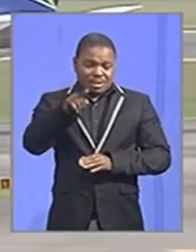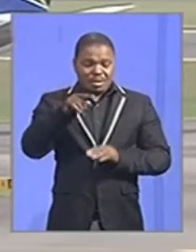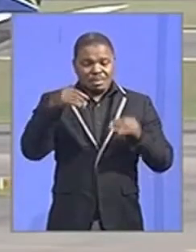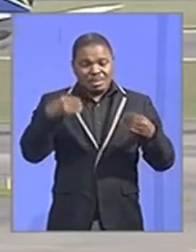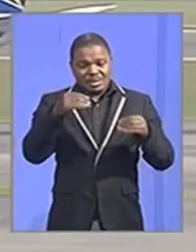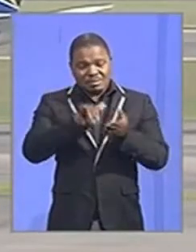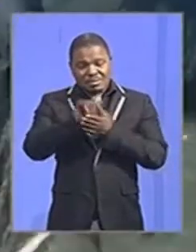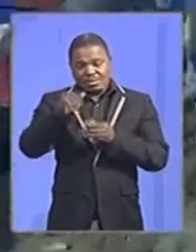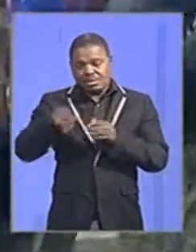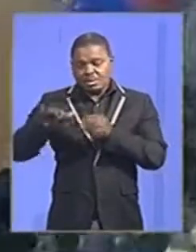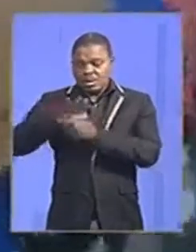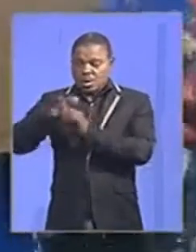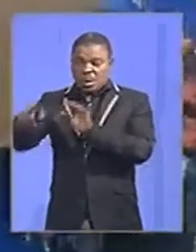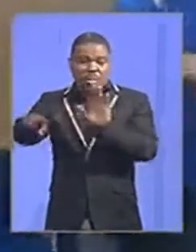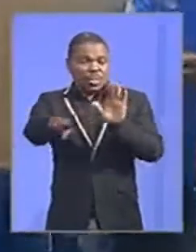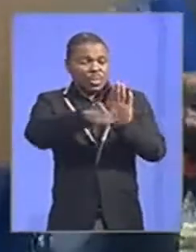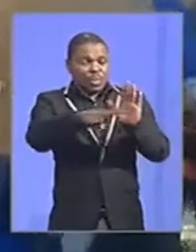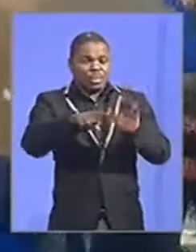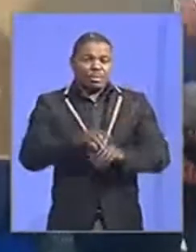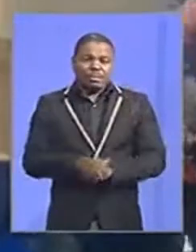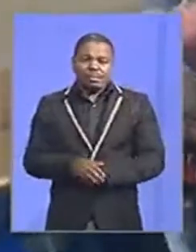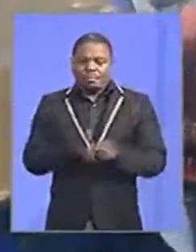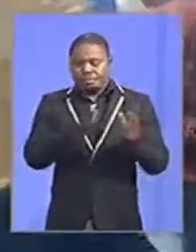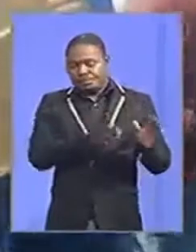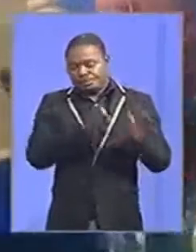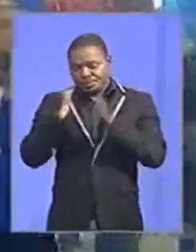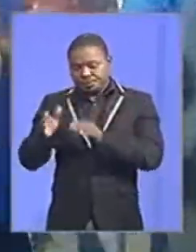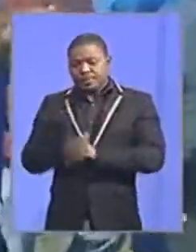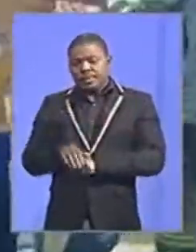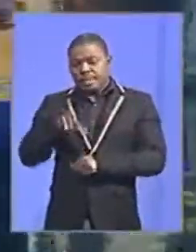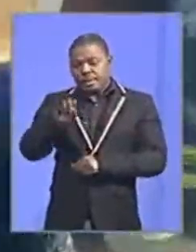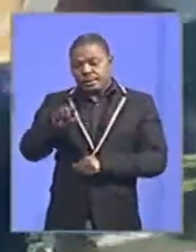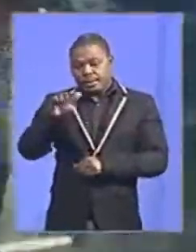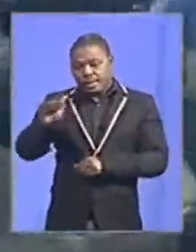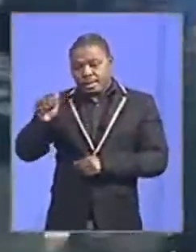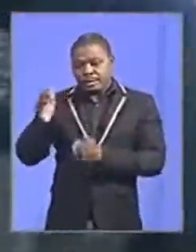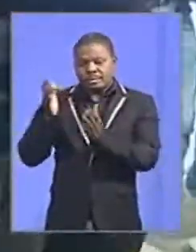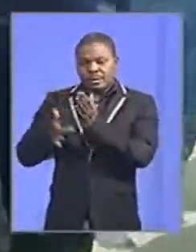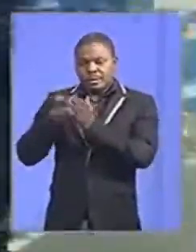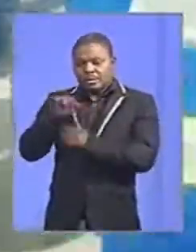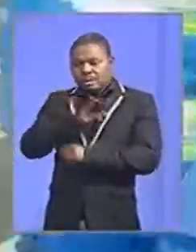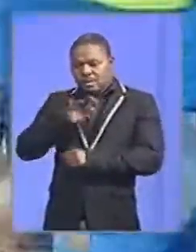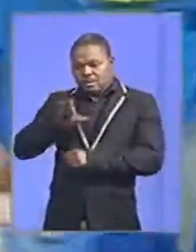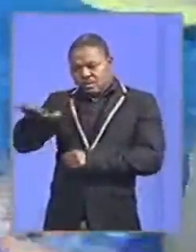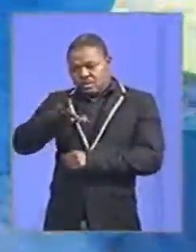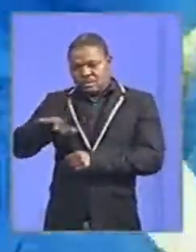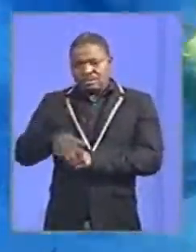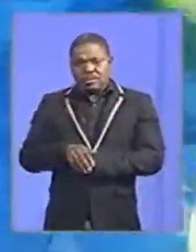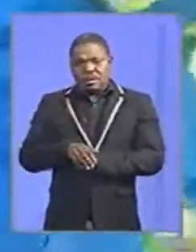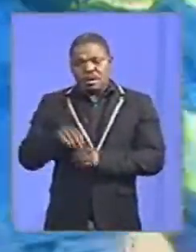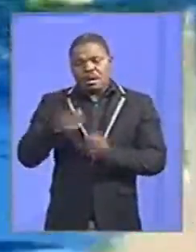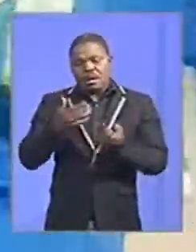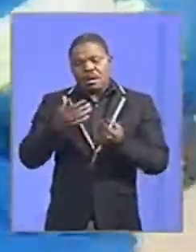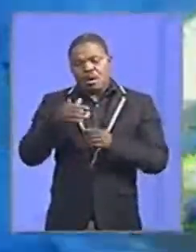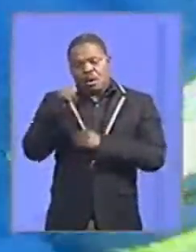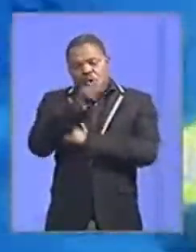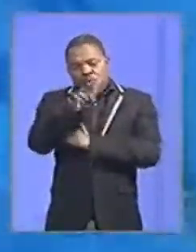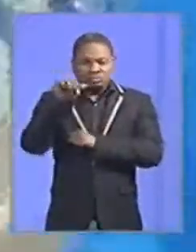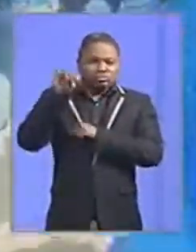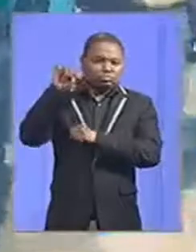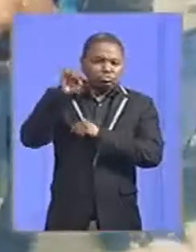ke COVID-19. Ka ho le leng basebetsi ba SAA Technical ba ile ba piketsa ka ntle ho ntlokgolo ya khampani ena